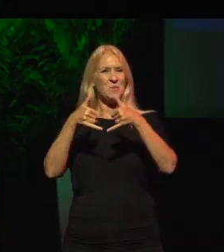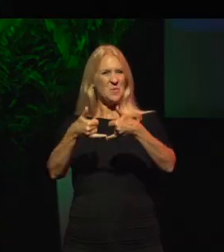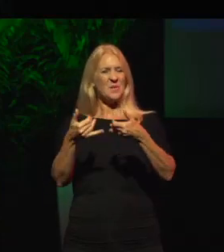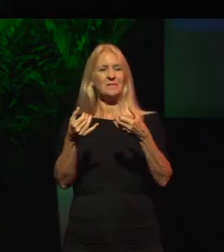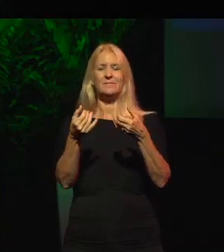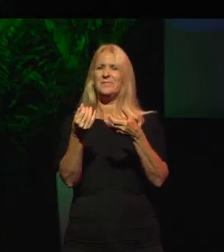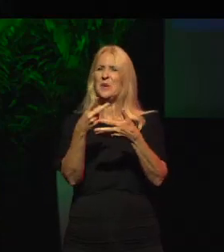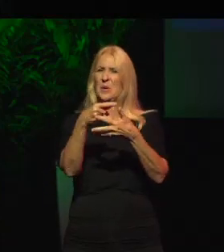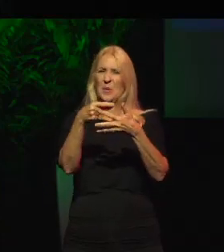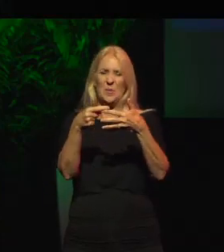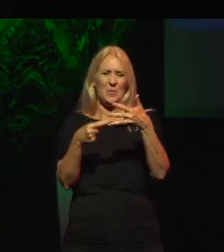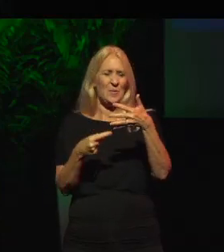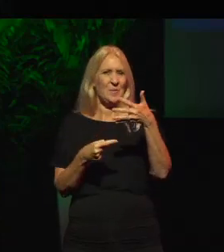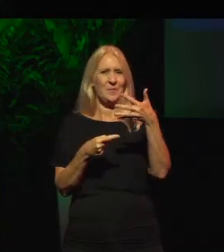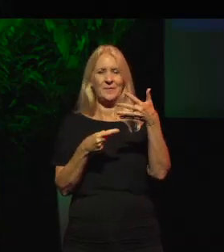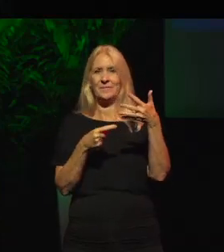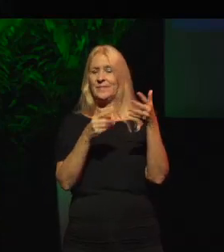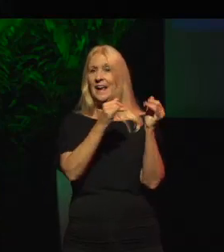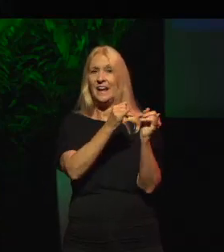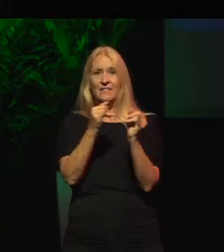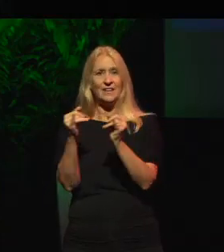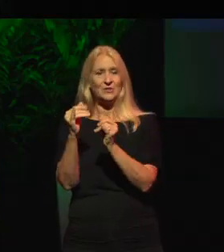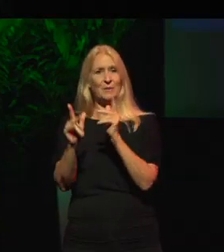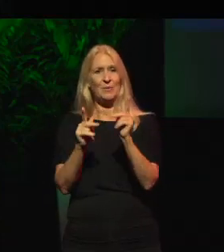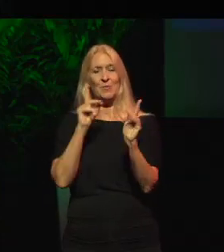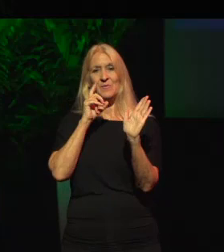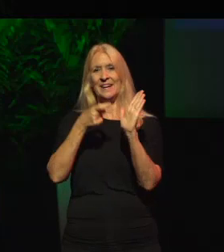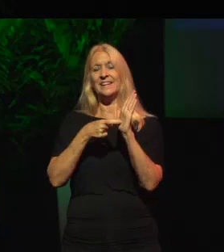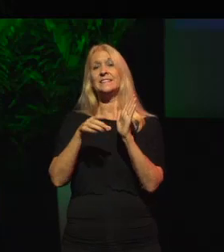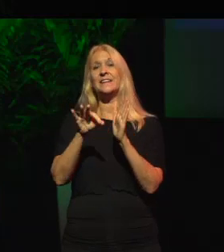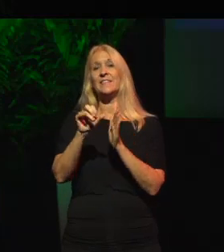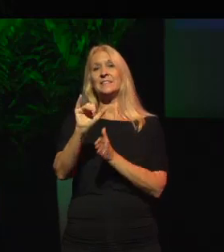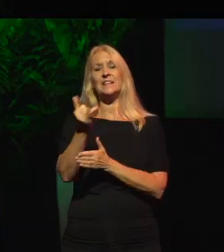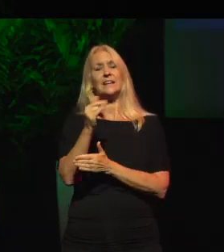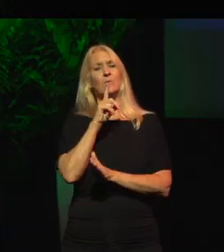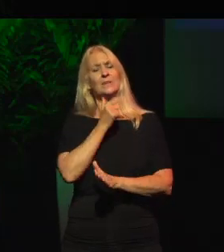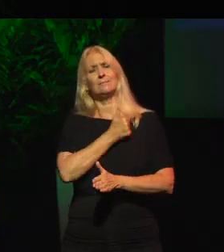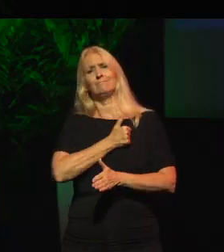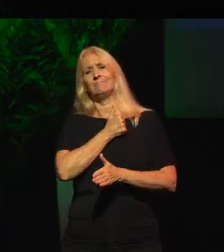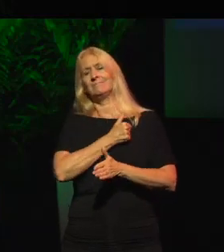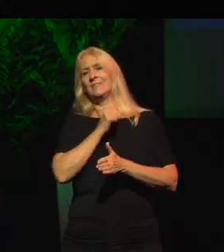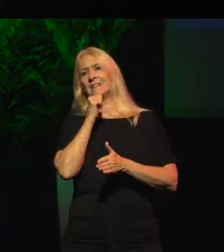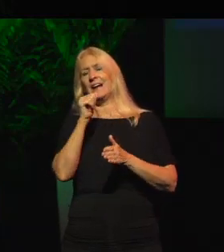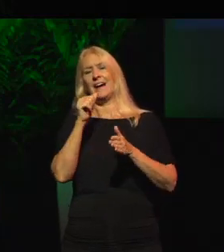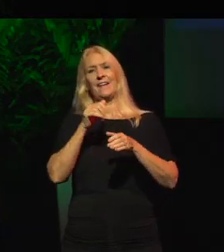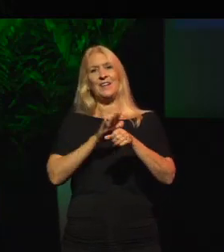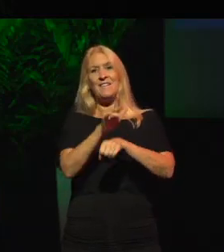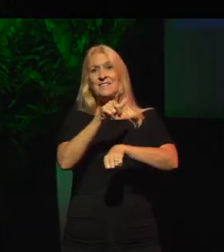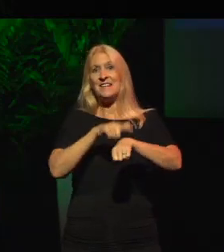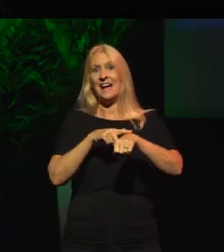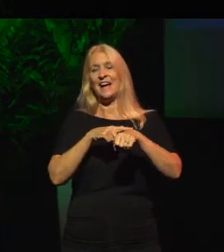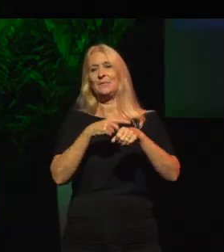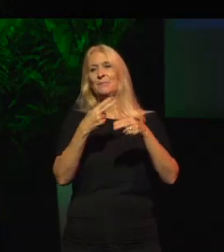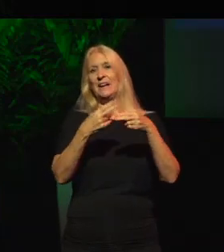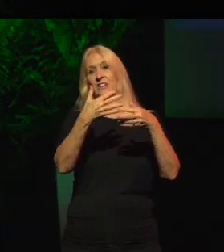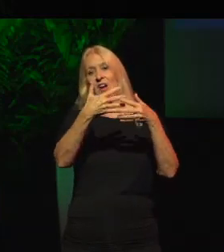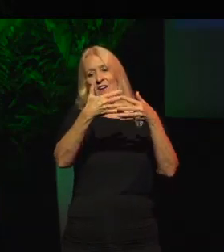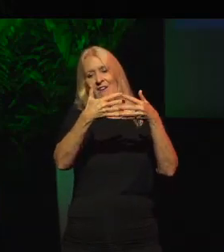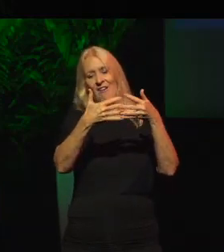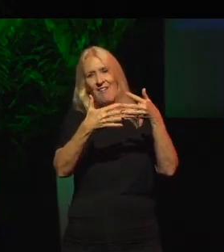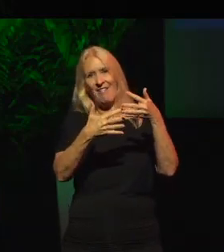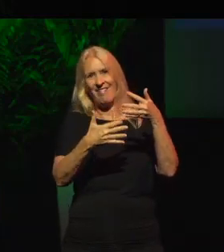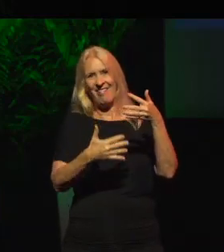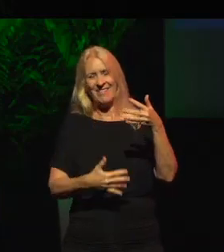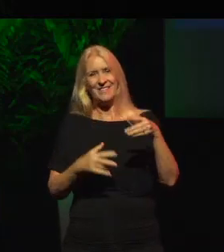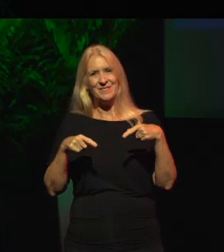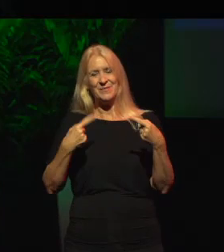of the individual honors recognized from FSCJ, and I do truly apologize for not having the time to mention everyone over the course of